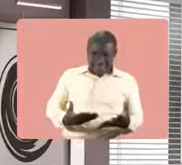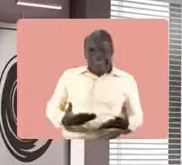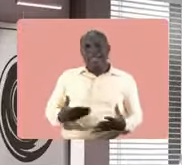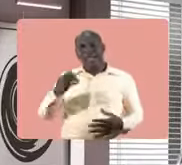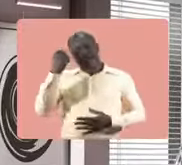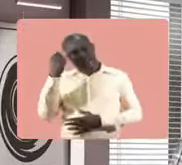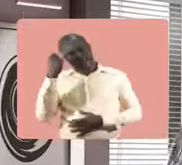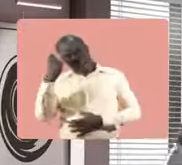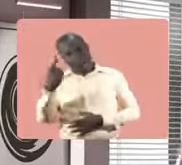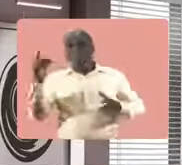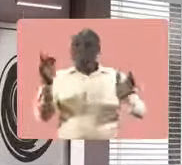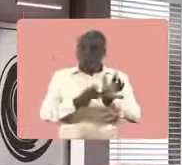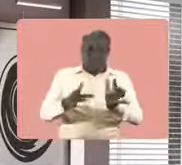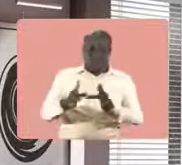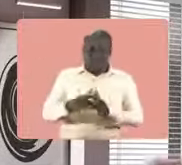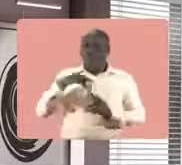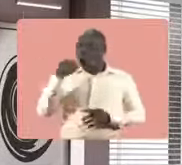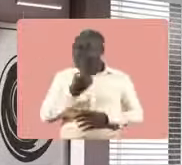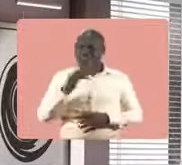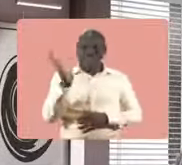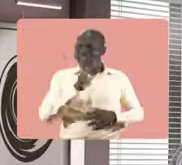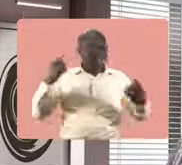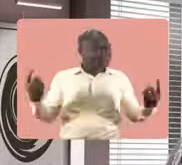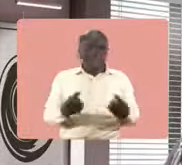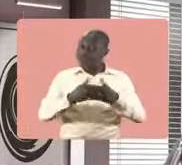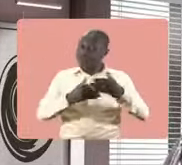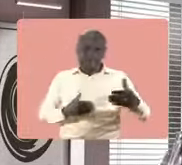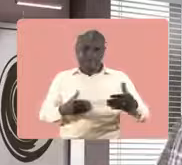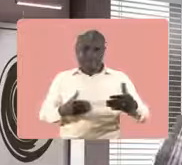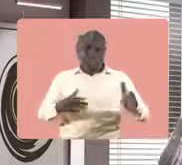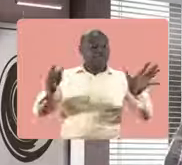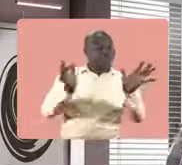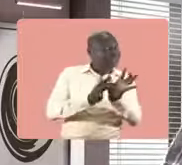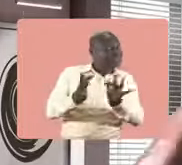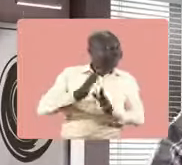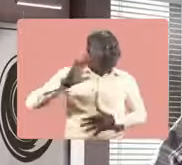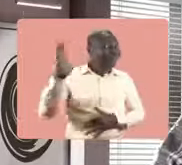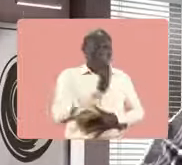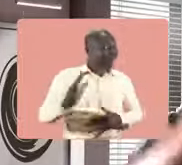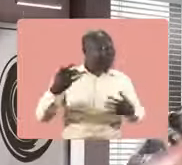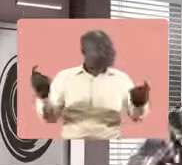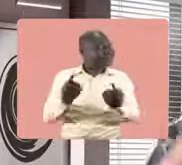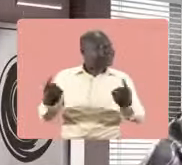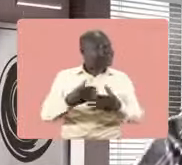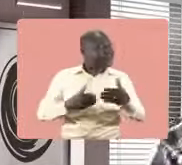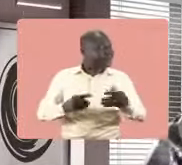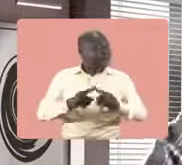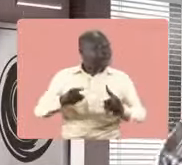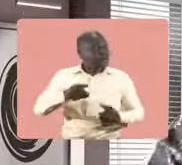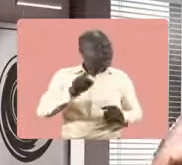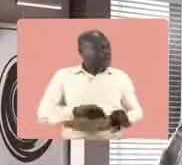Christo. Ono no be we asi awanye moneda. It is wonipa edine ure. Eshani yonku nipa